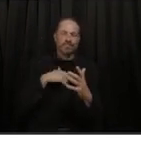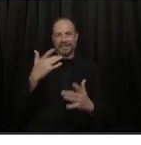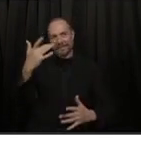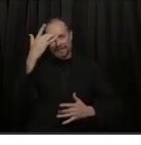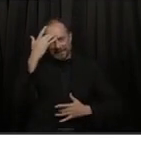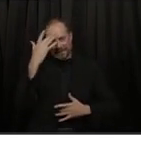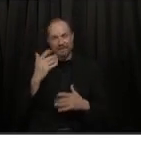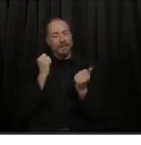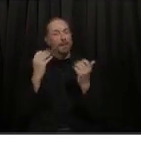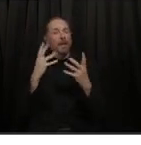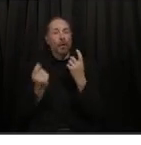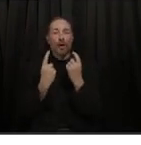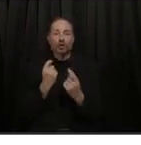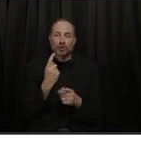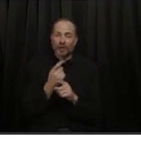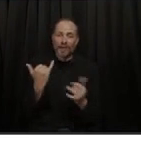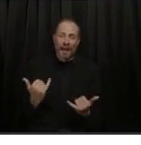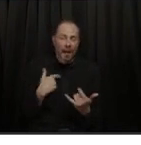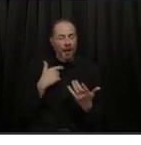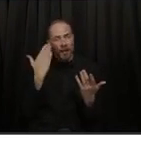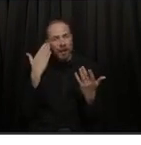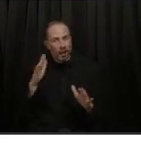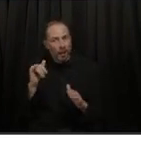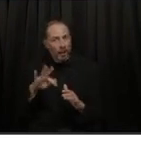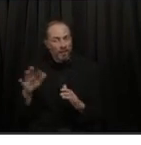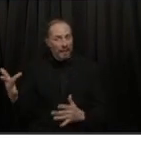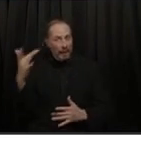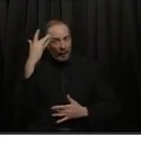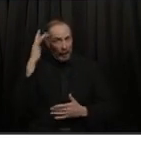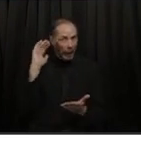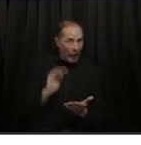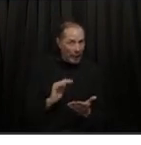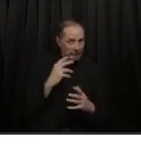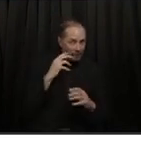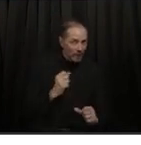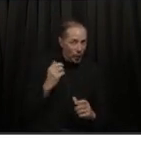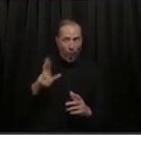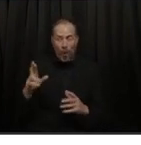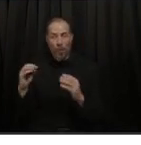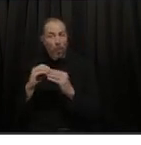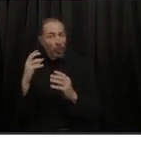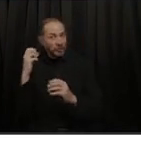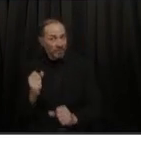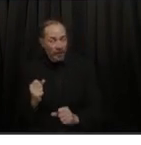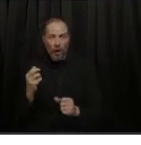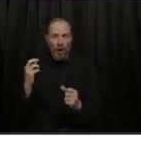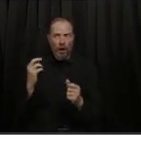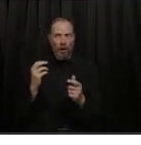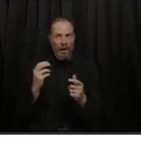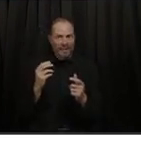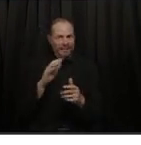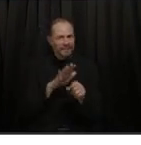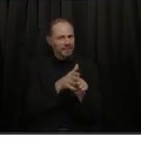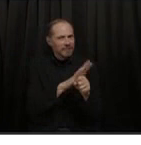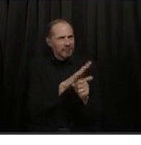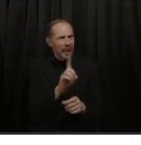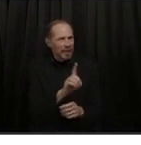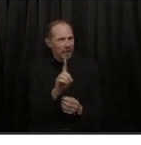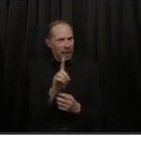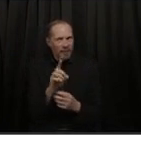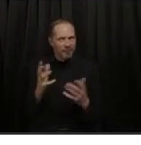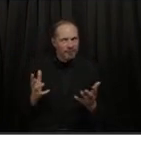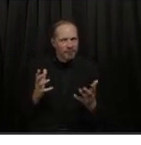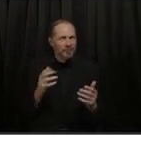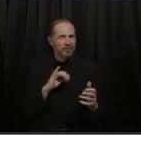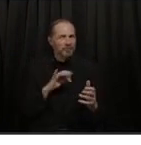of illness. So we don't know at this point if illness is less severe, more severe, or the same severity as we're seeing with the Delta variant. So that's one of